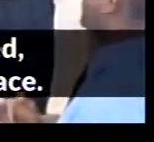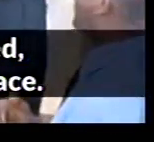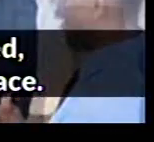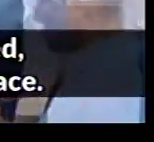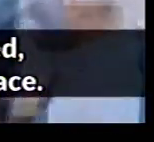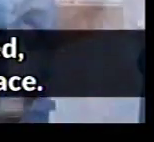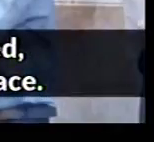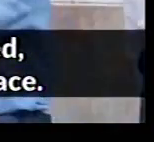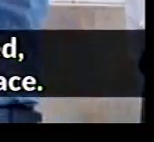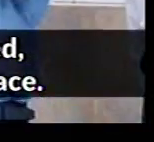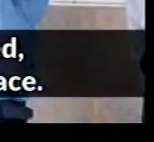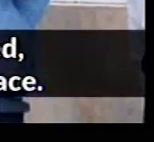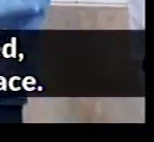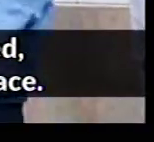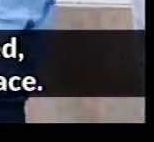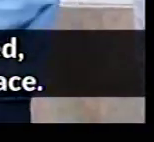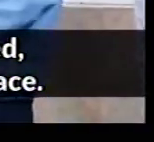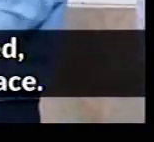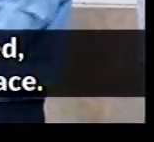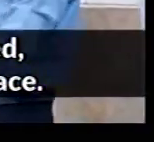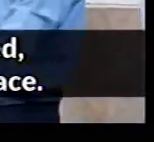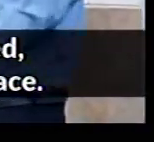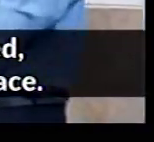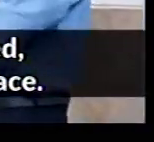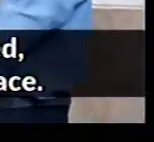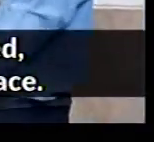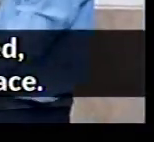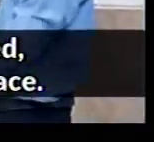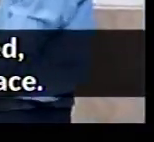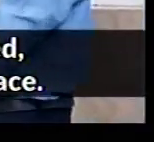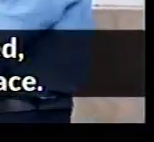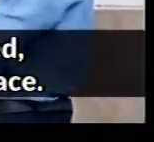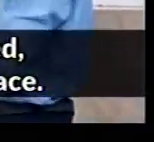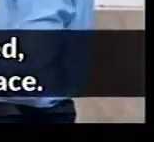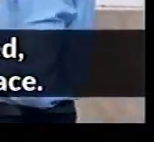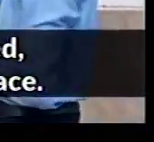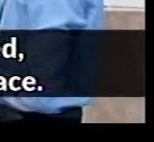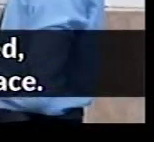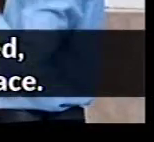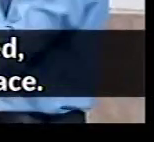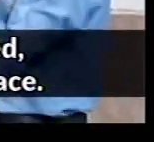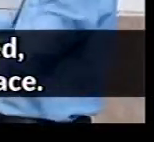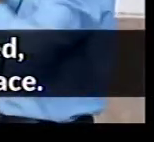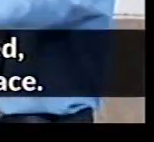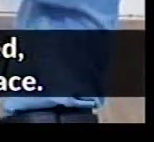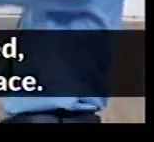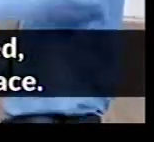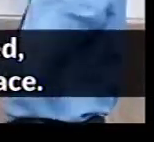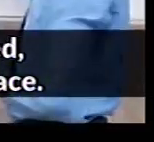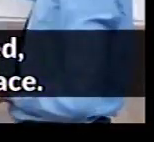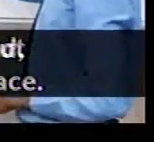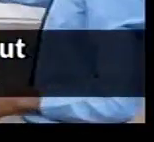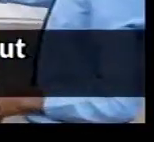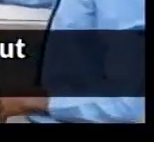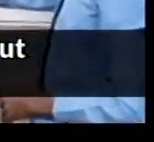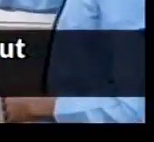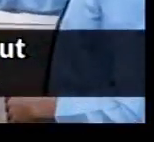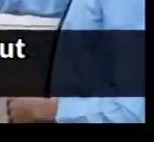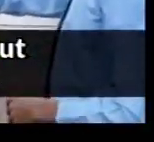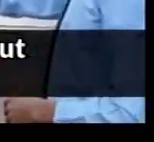again. Hallelujah, I'm saved, saved, saved by His wonderful